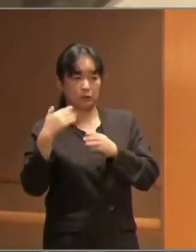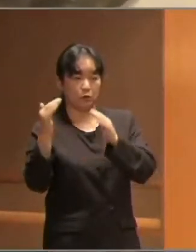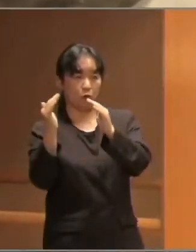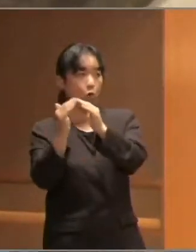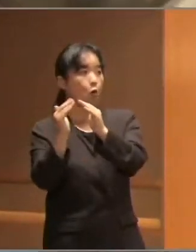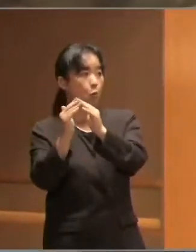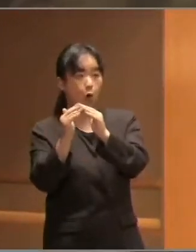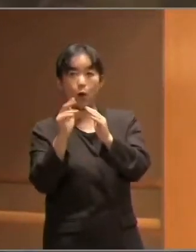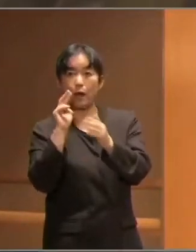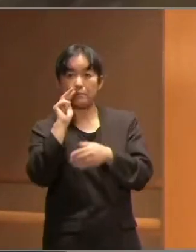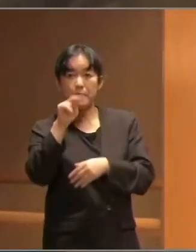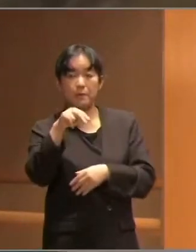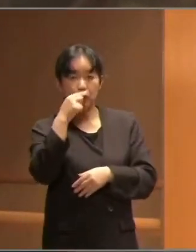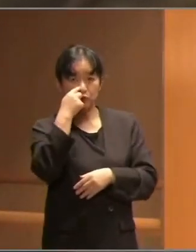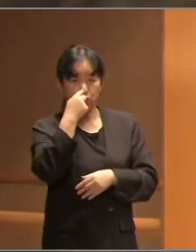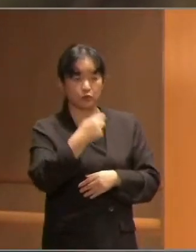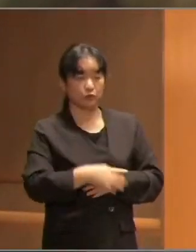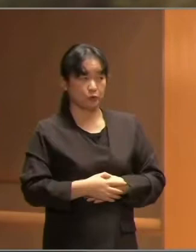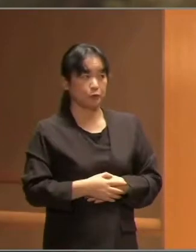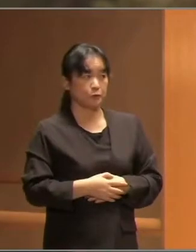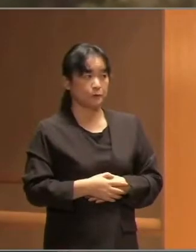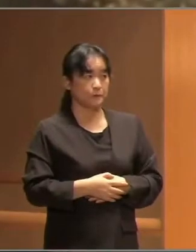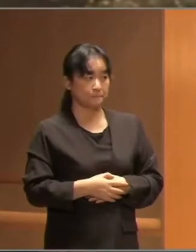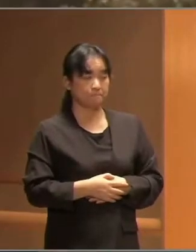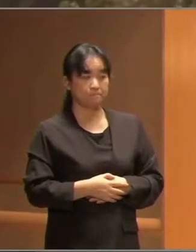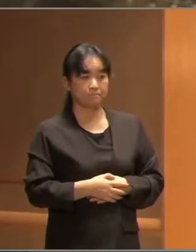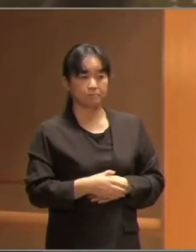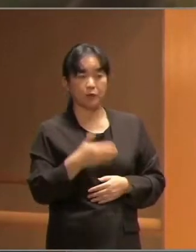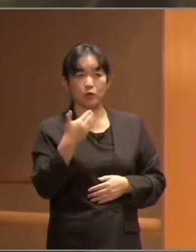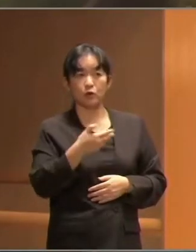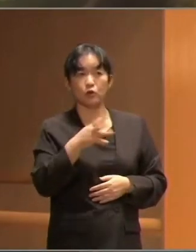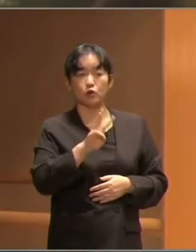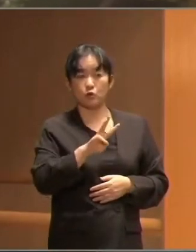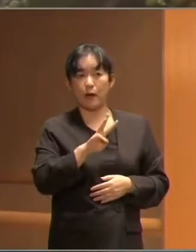orchard. And you can also see my paper mill.